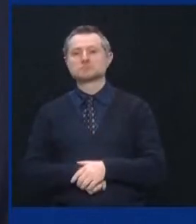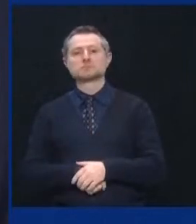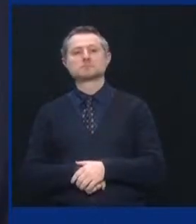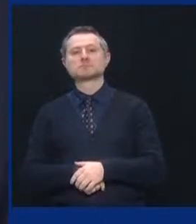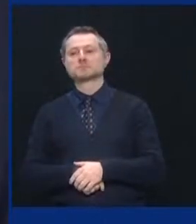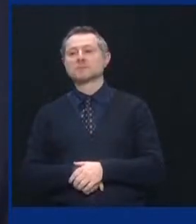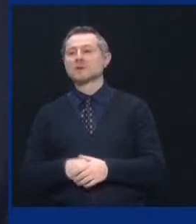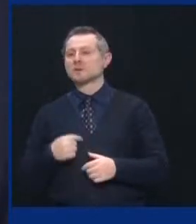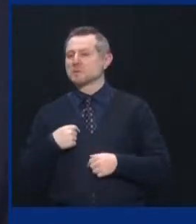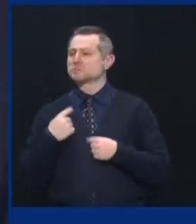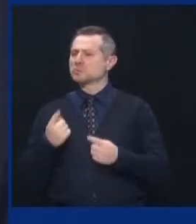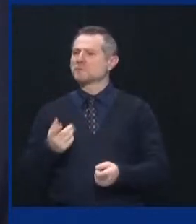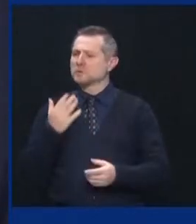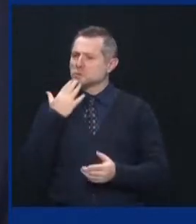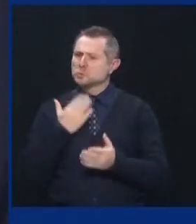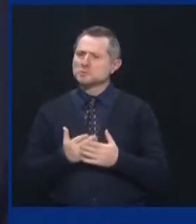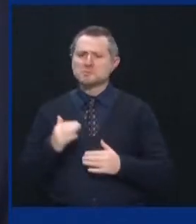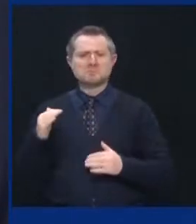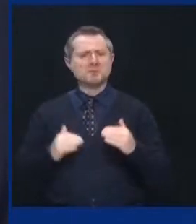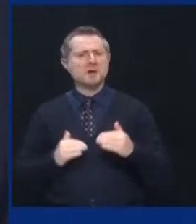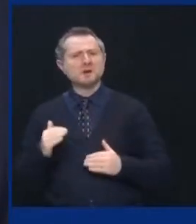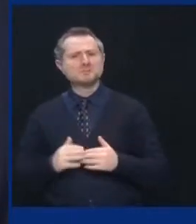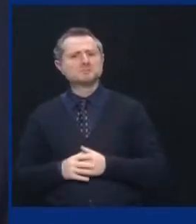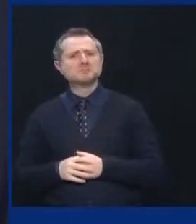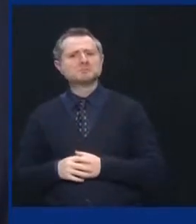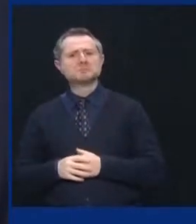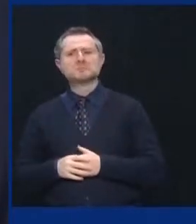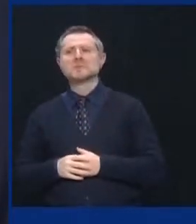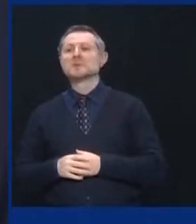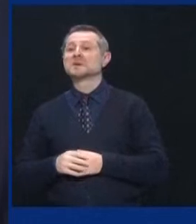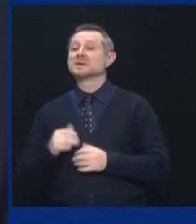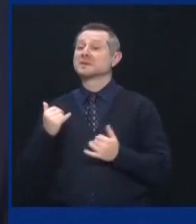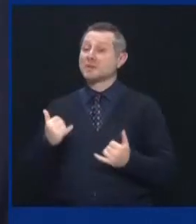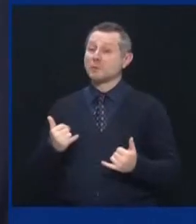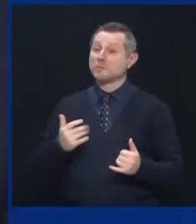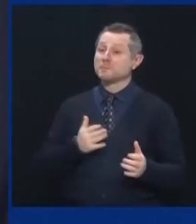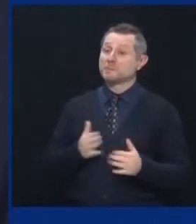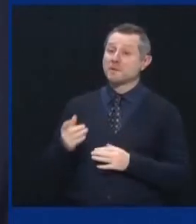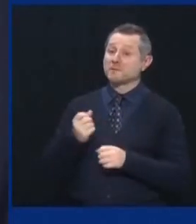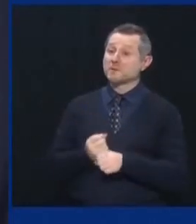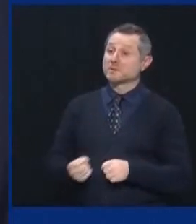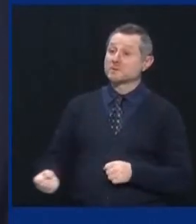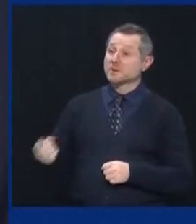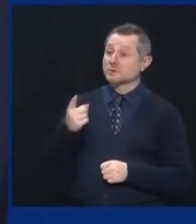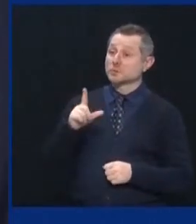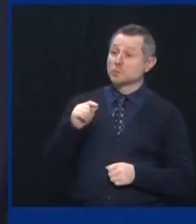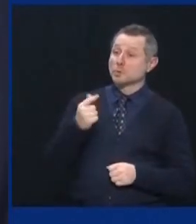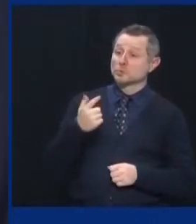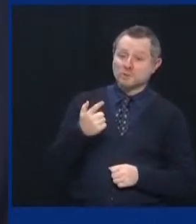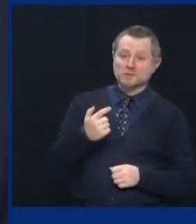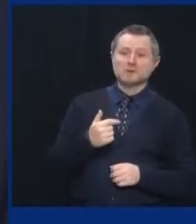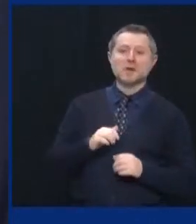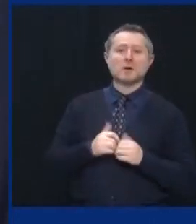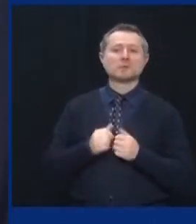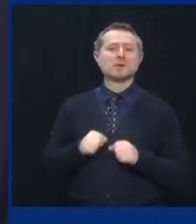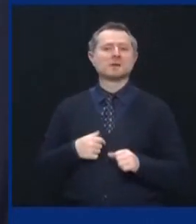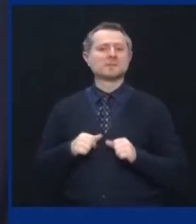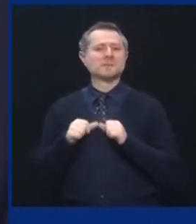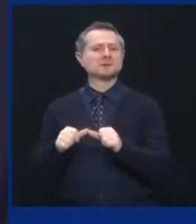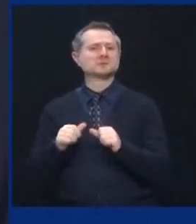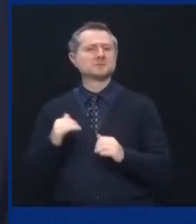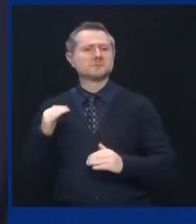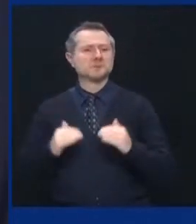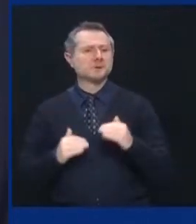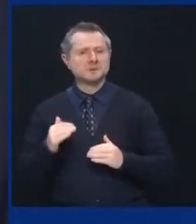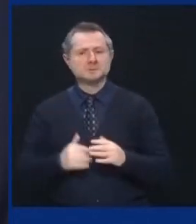good balance. Going forward, 2021, the question is going to be, what is that balance?